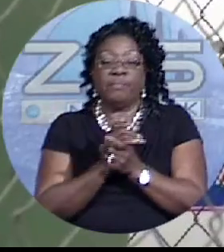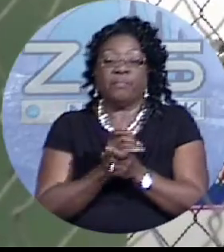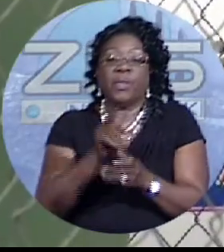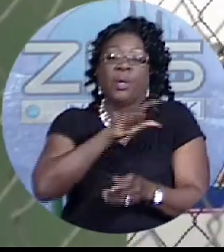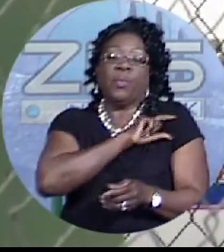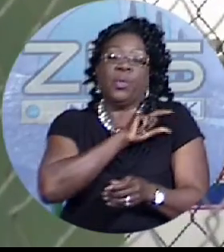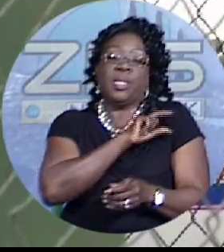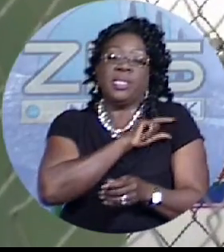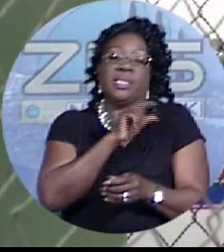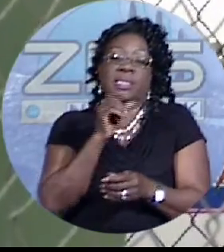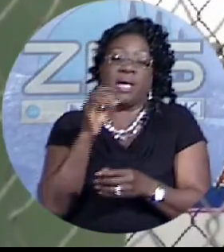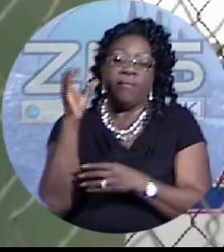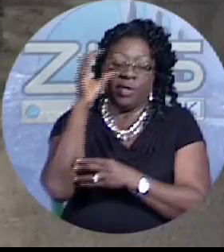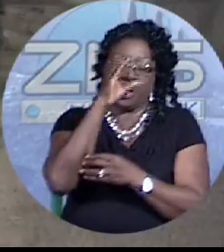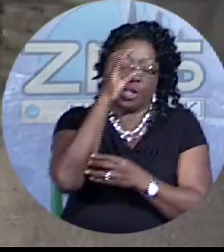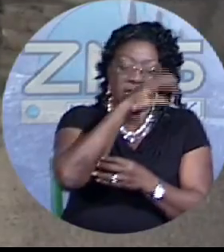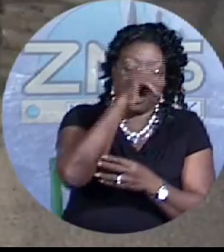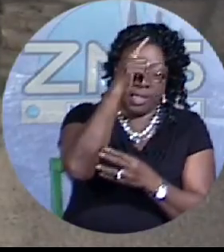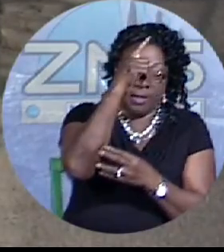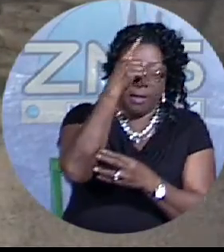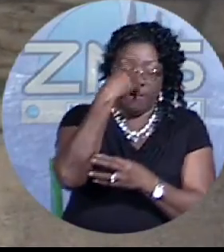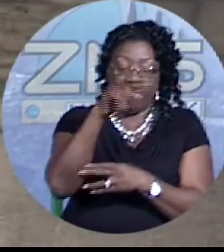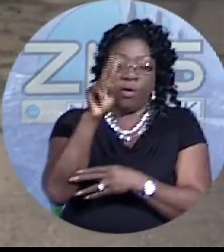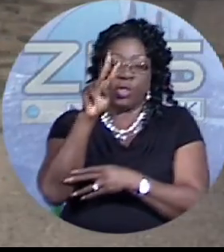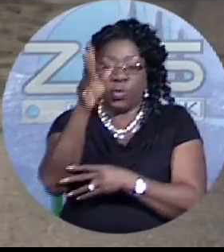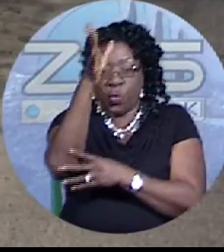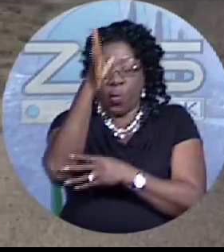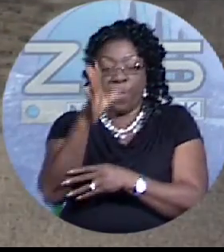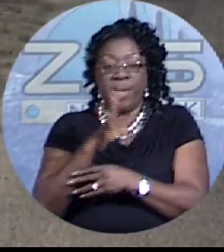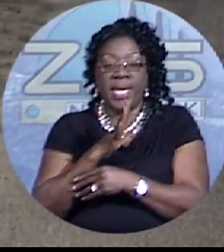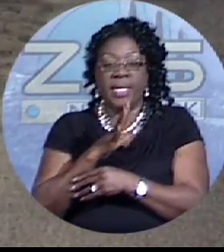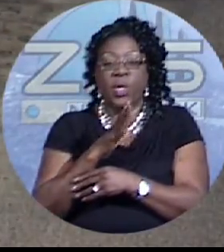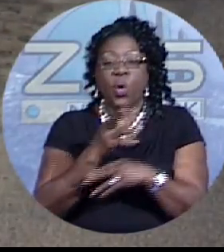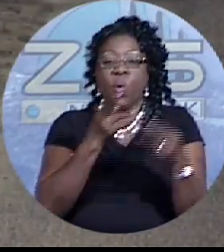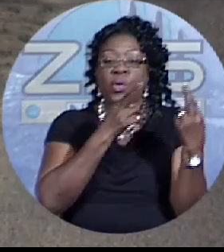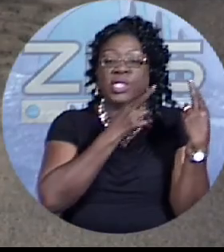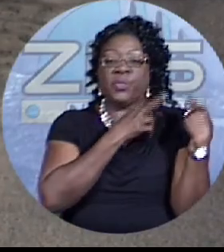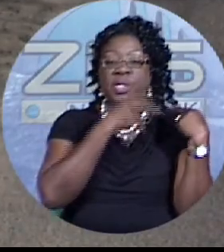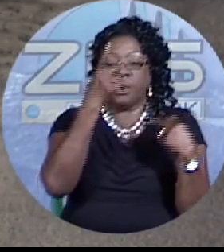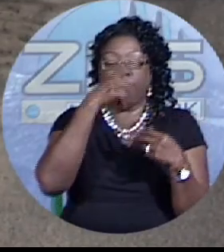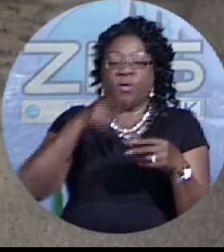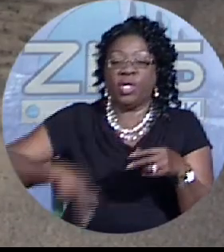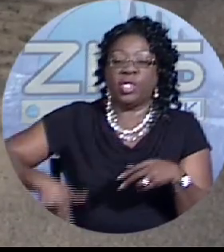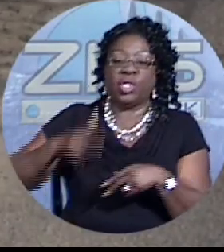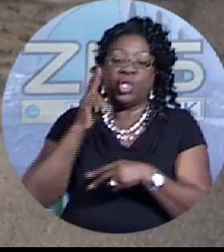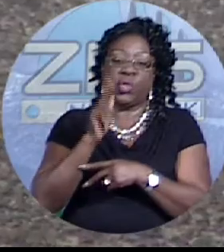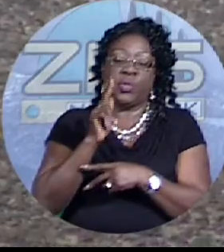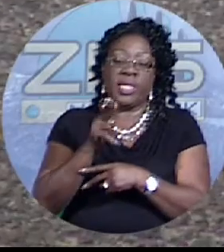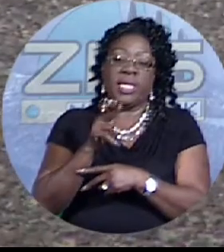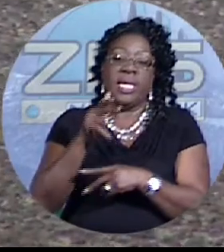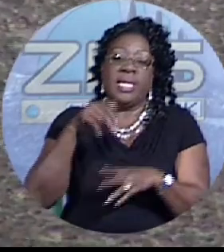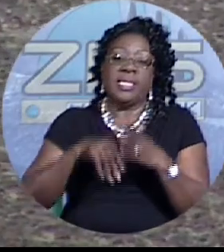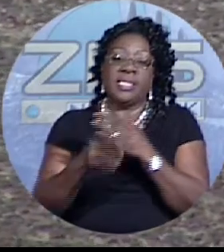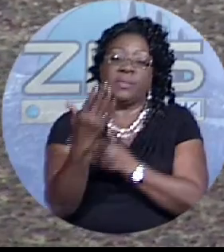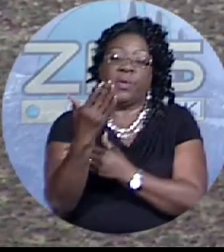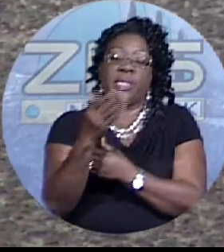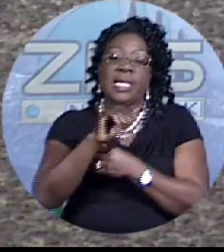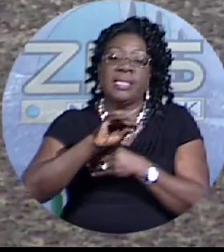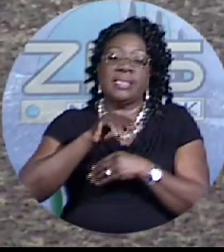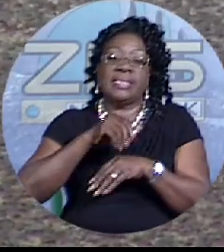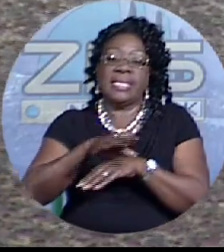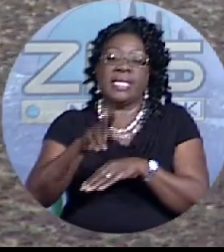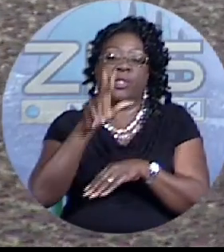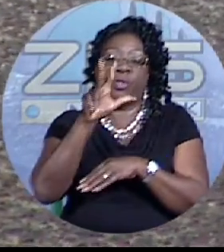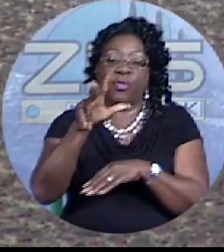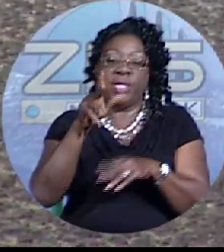Police have launched an island-wide manhunt and a public appeal for two suspects responsible for a shooting incident that has left three persons detained in hospital this